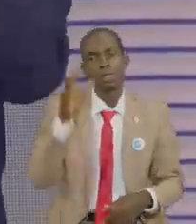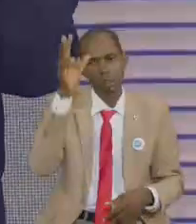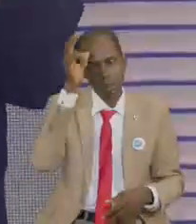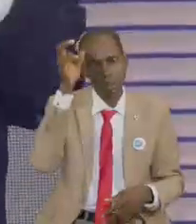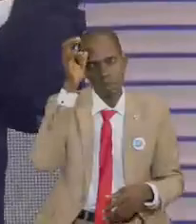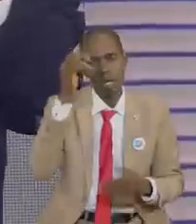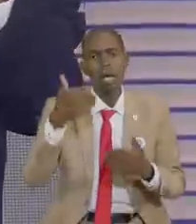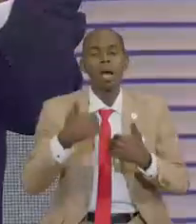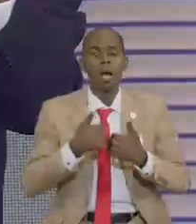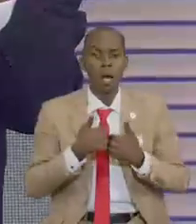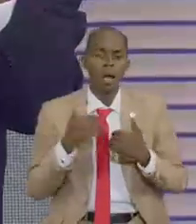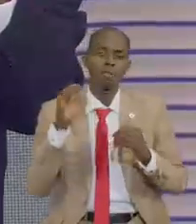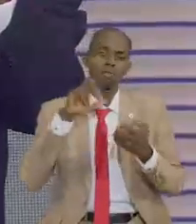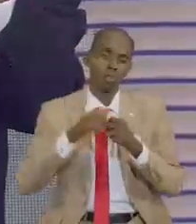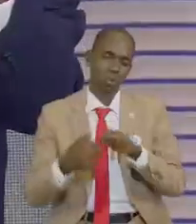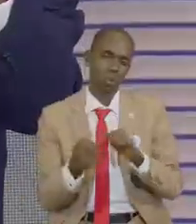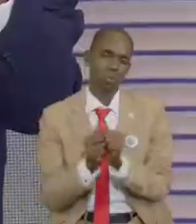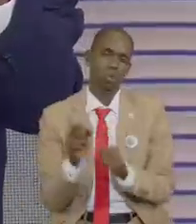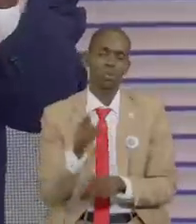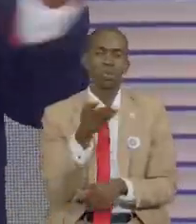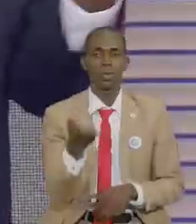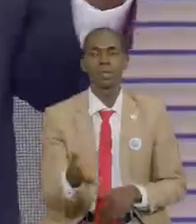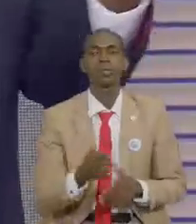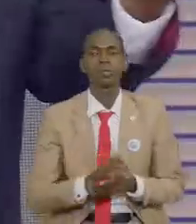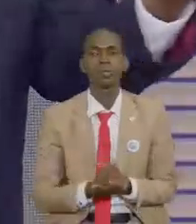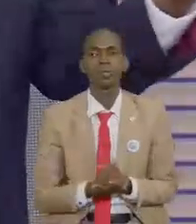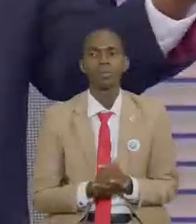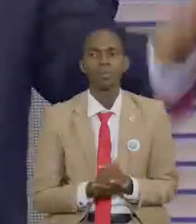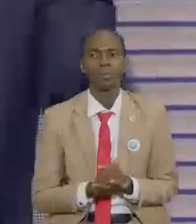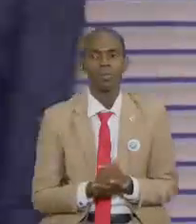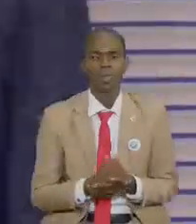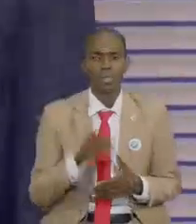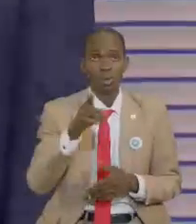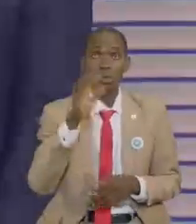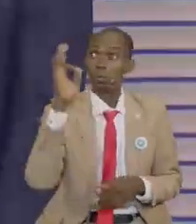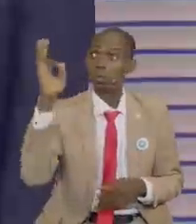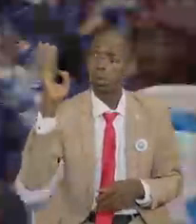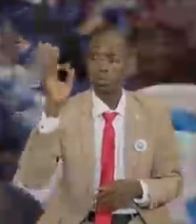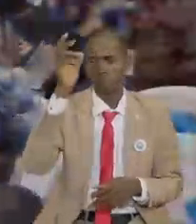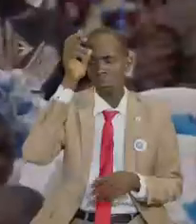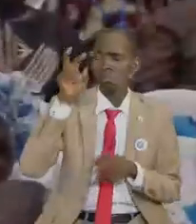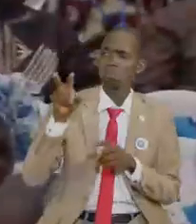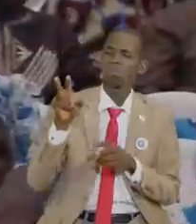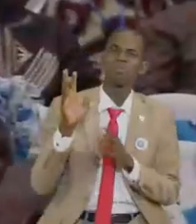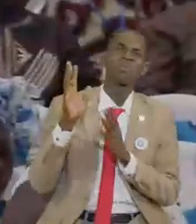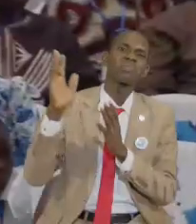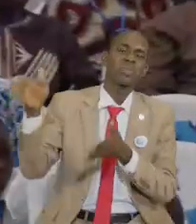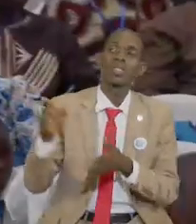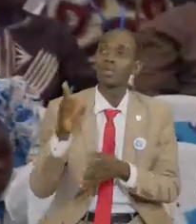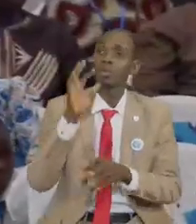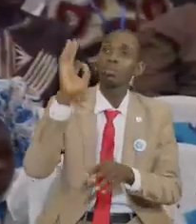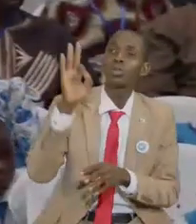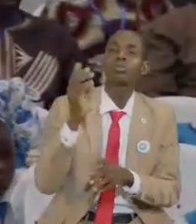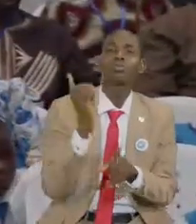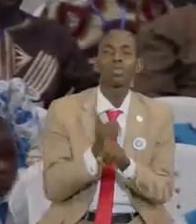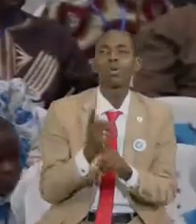has a problem. He doesn't mind your preaching. That's just talk. Once you